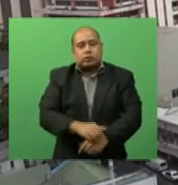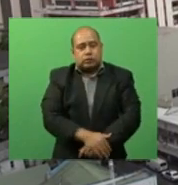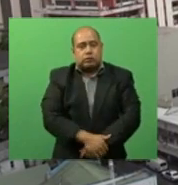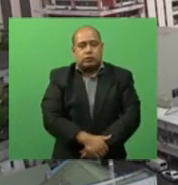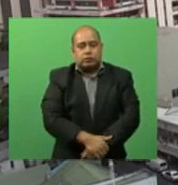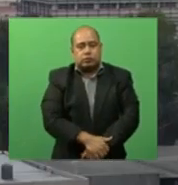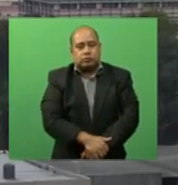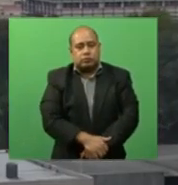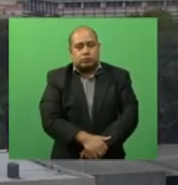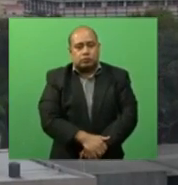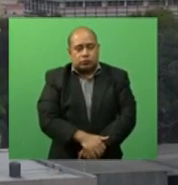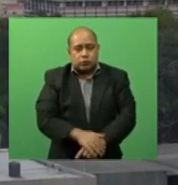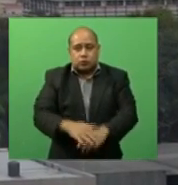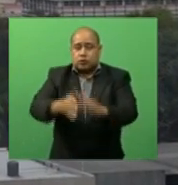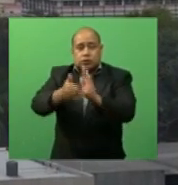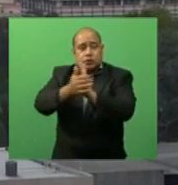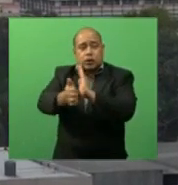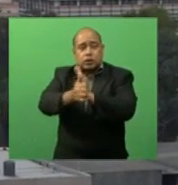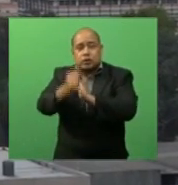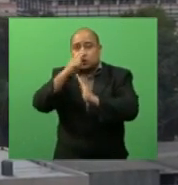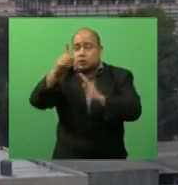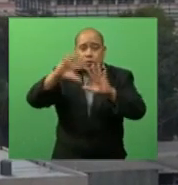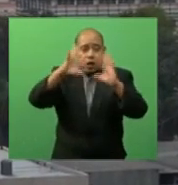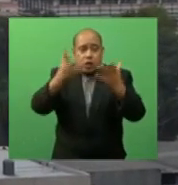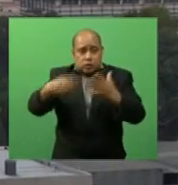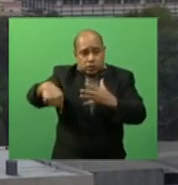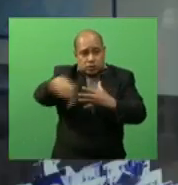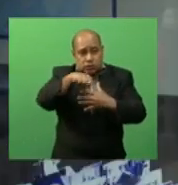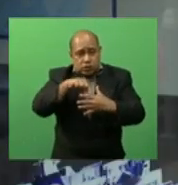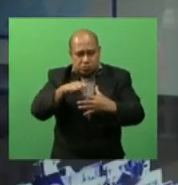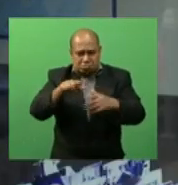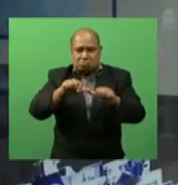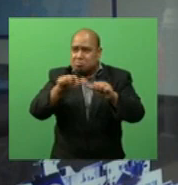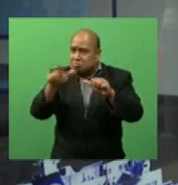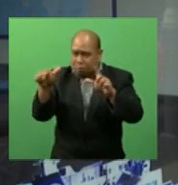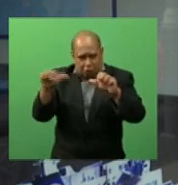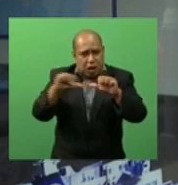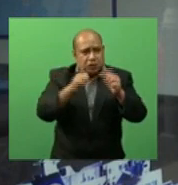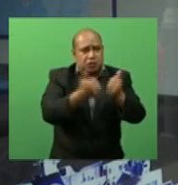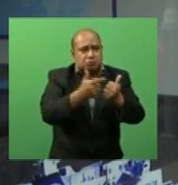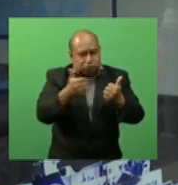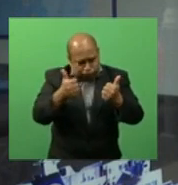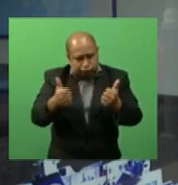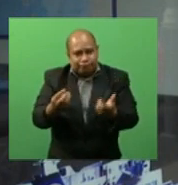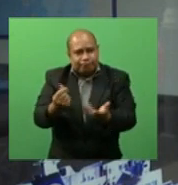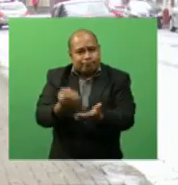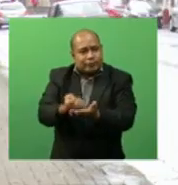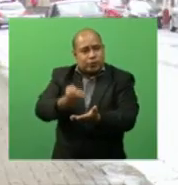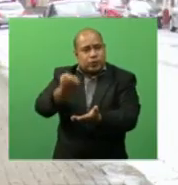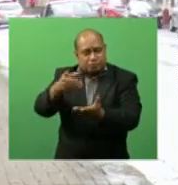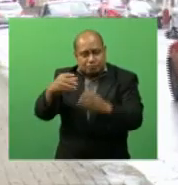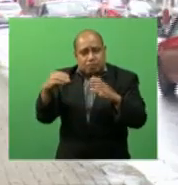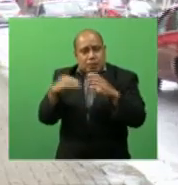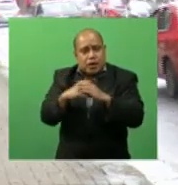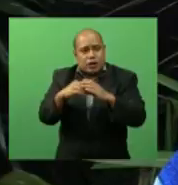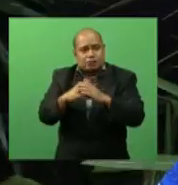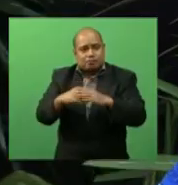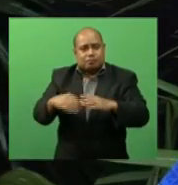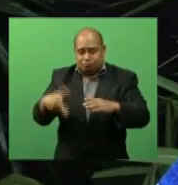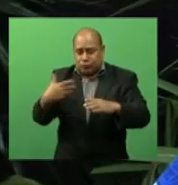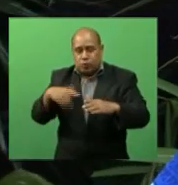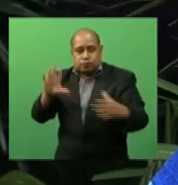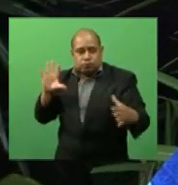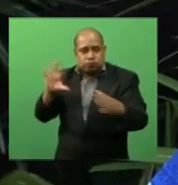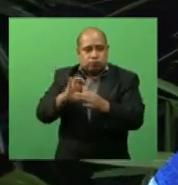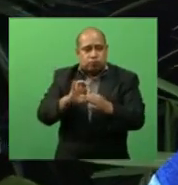economic activity will not pick up in the short term. Banks and businesses must be prepared to work together to see this through. What's